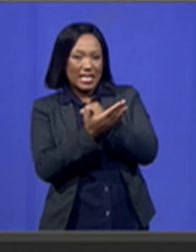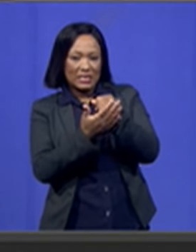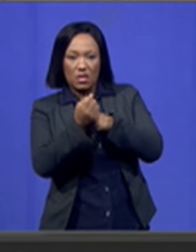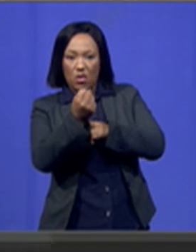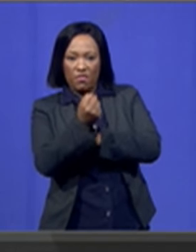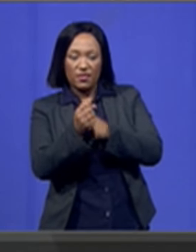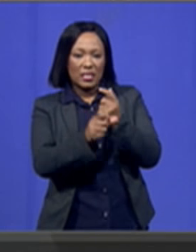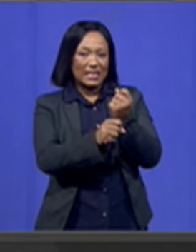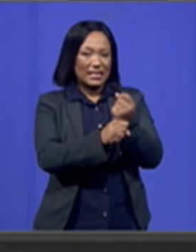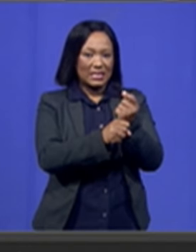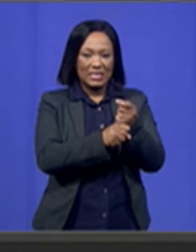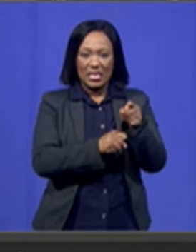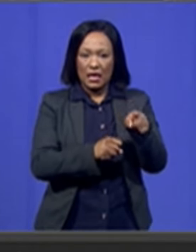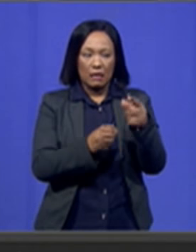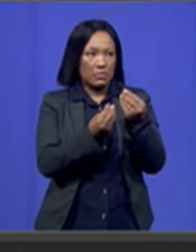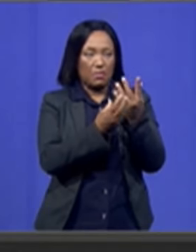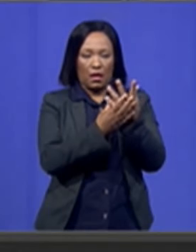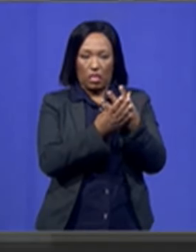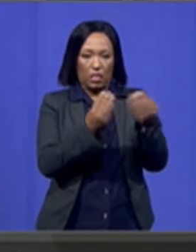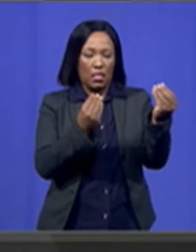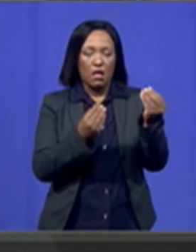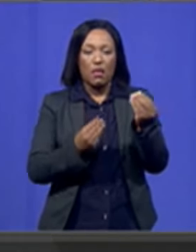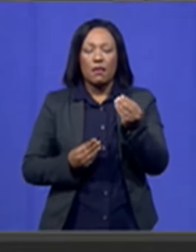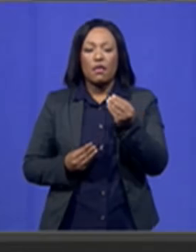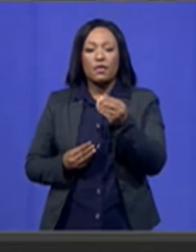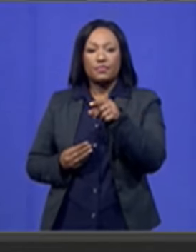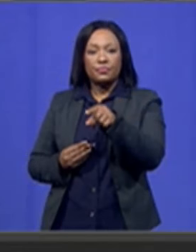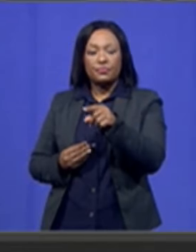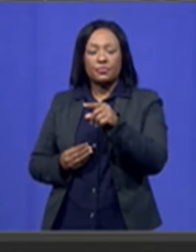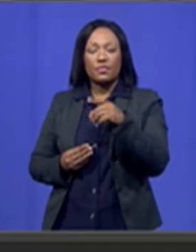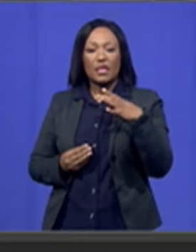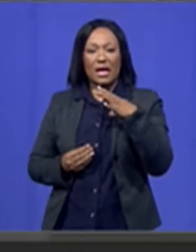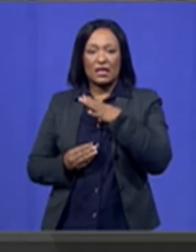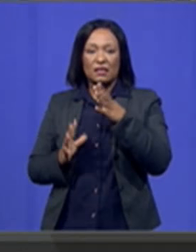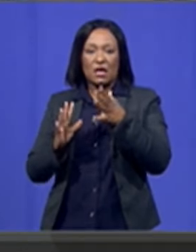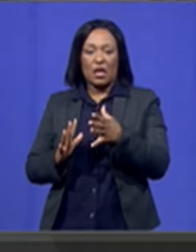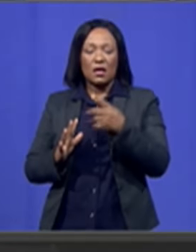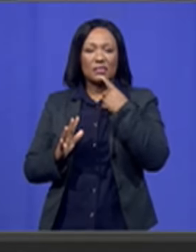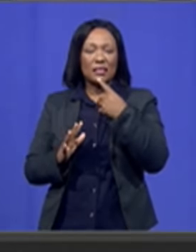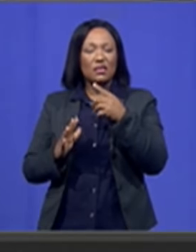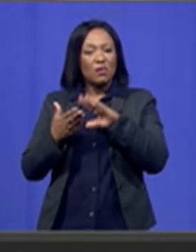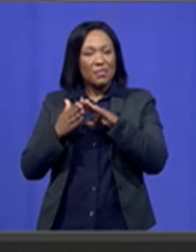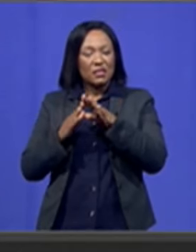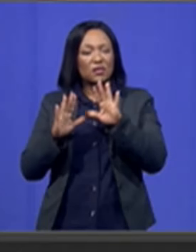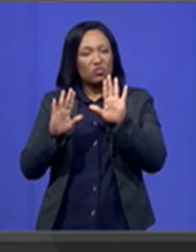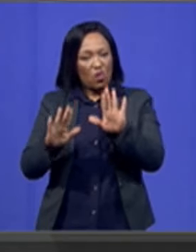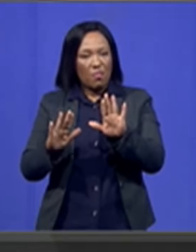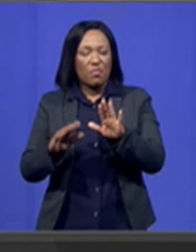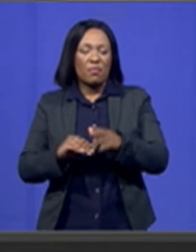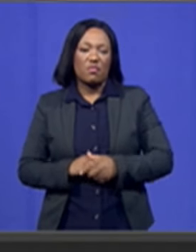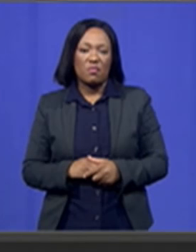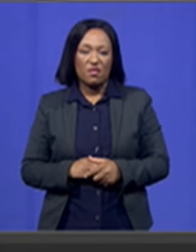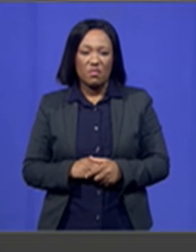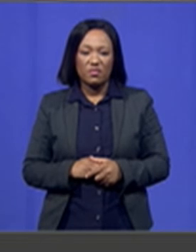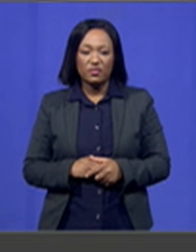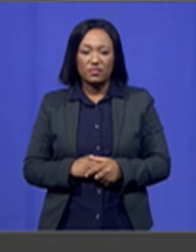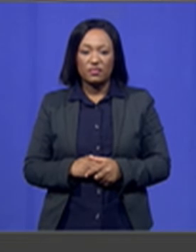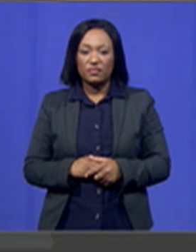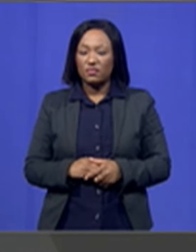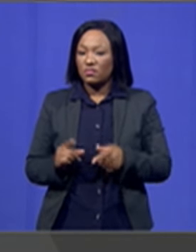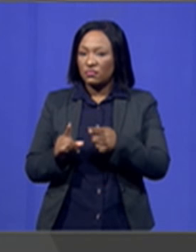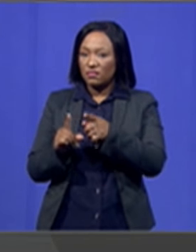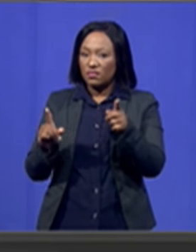ya di-taxi mona Botshabelo. Ramotse wa Mangaung o kopile baagi gore ba tlogele go thukhutha. Ke ikopela le ho bana ba ileng hore ba